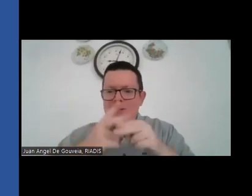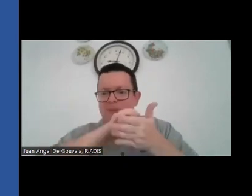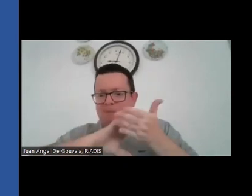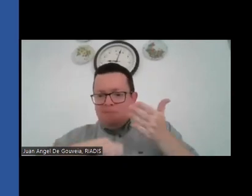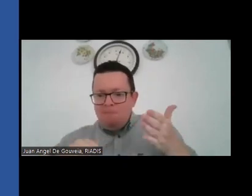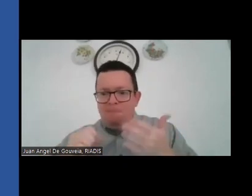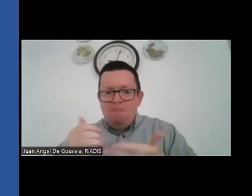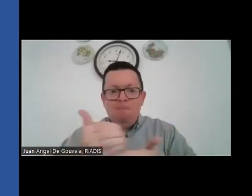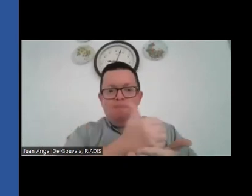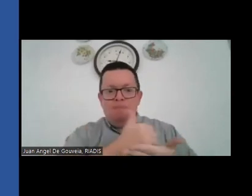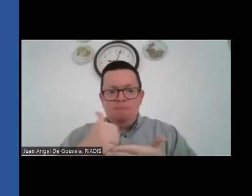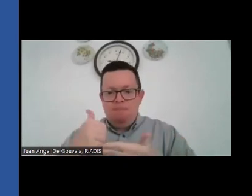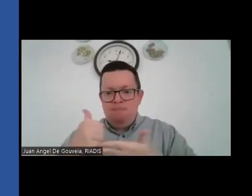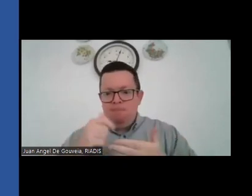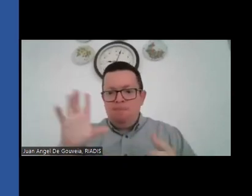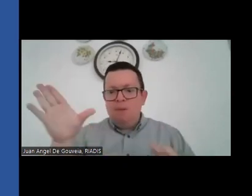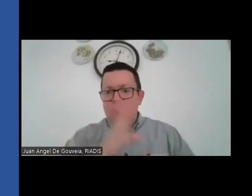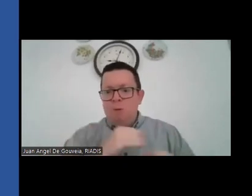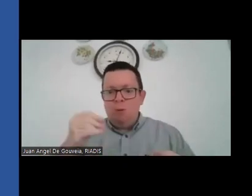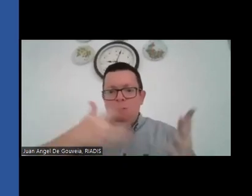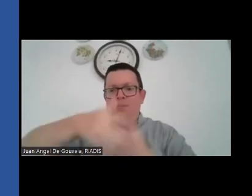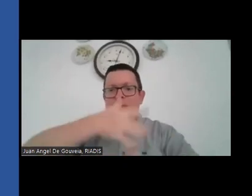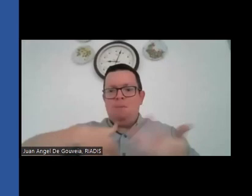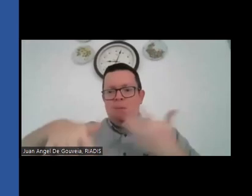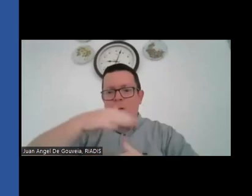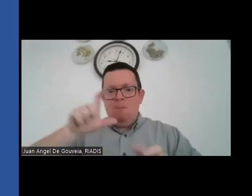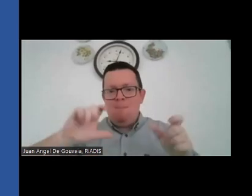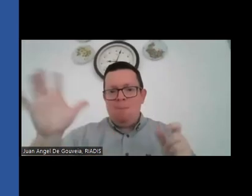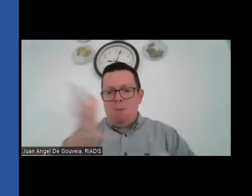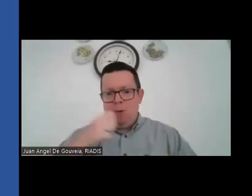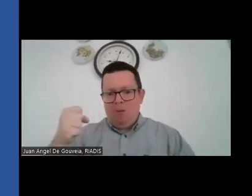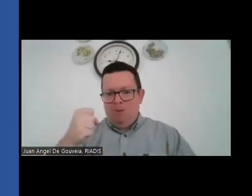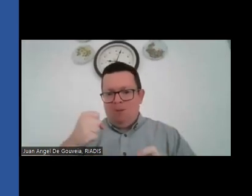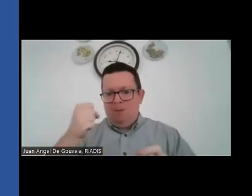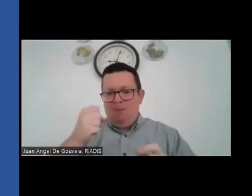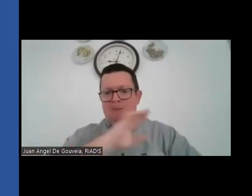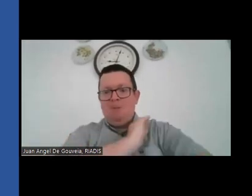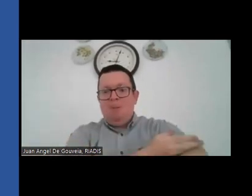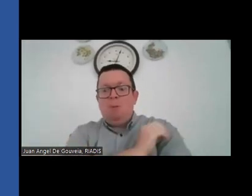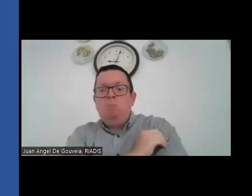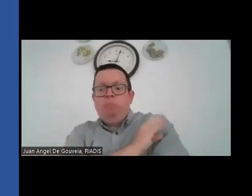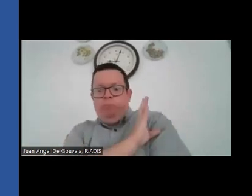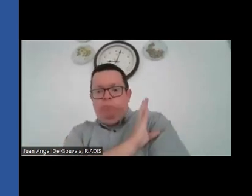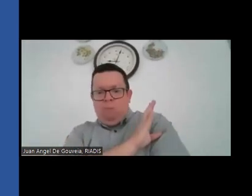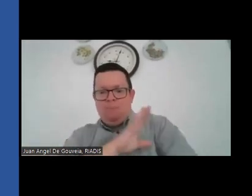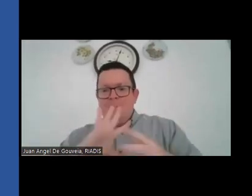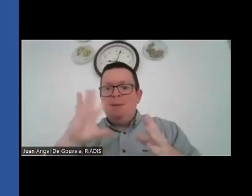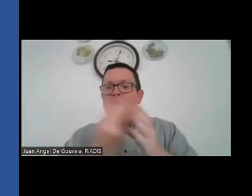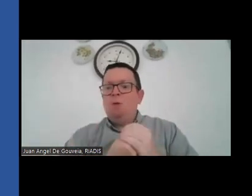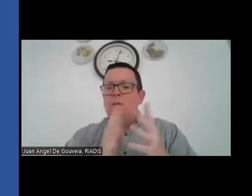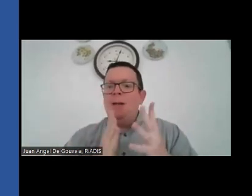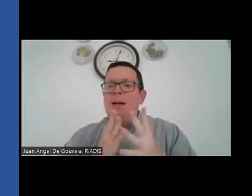whole society. It also requires empowerment and inclusive, accessible, and